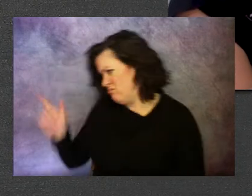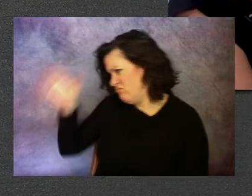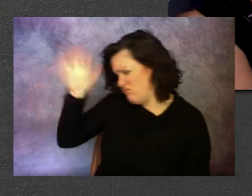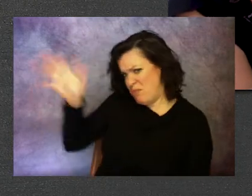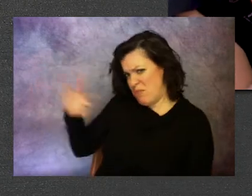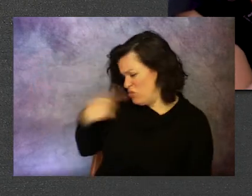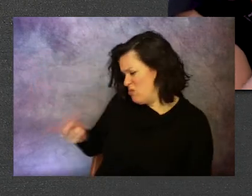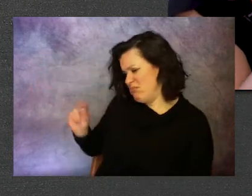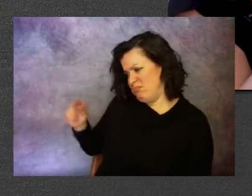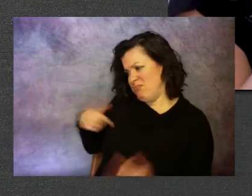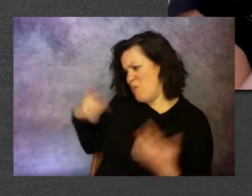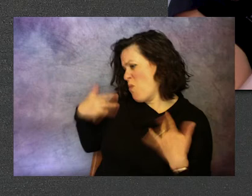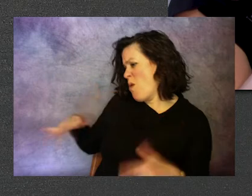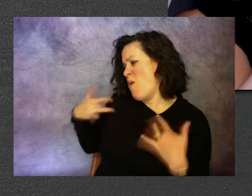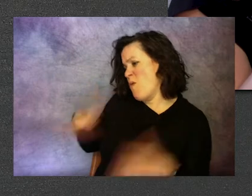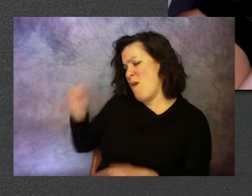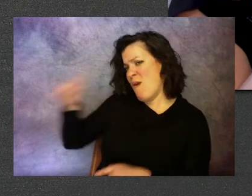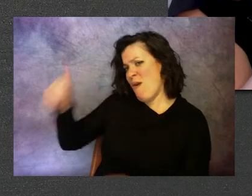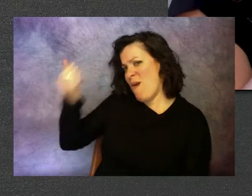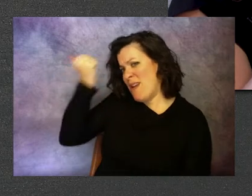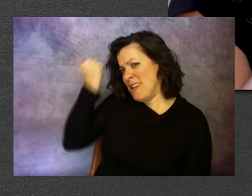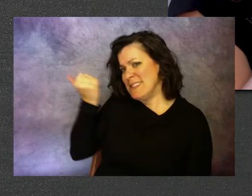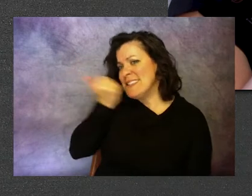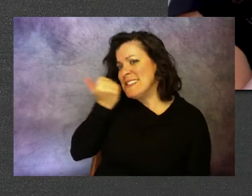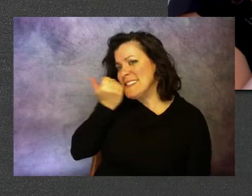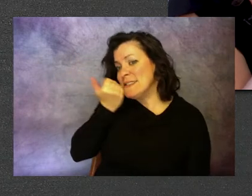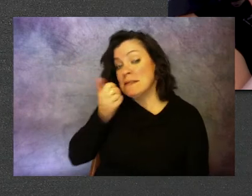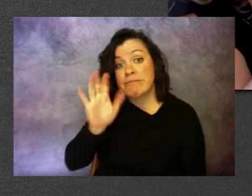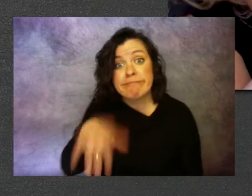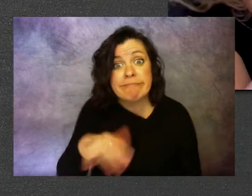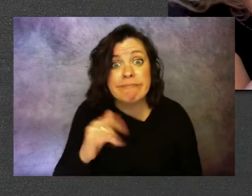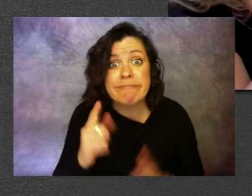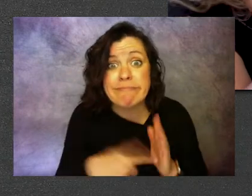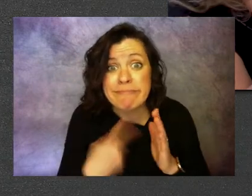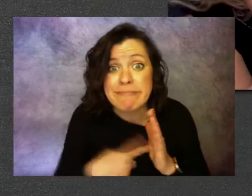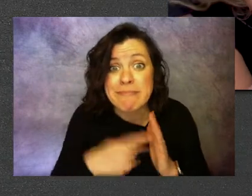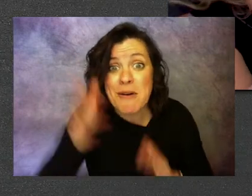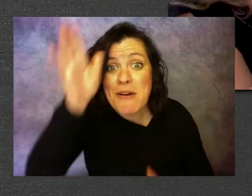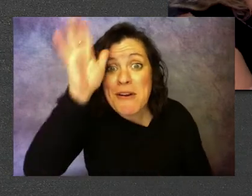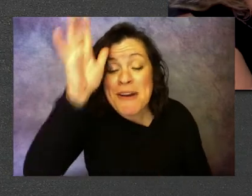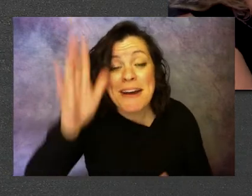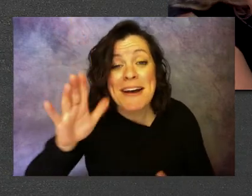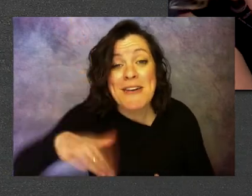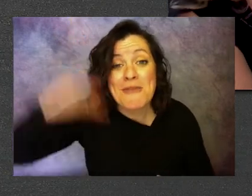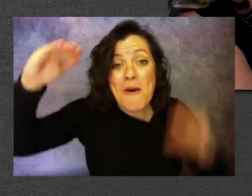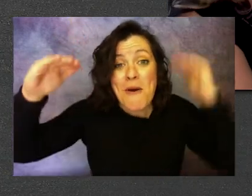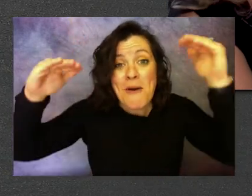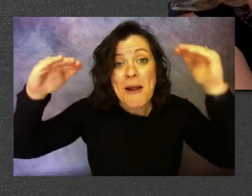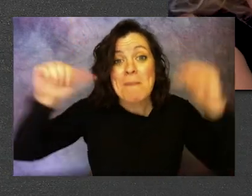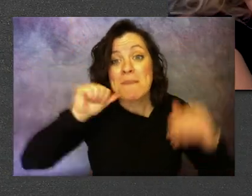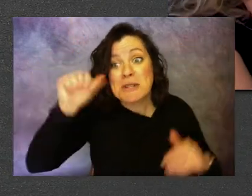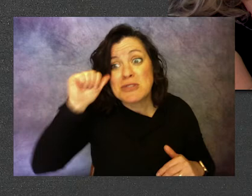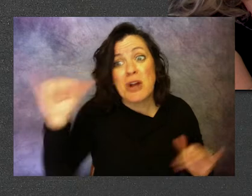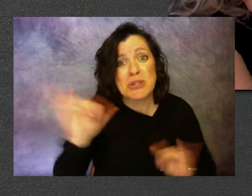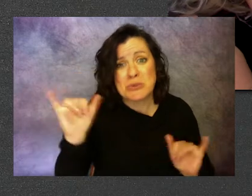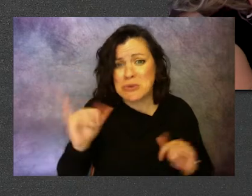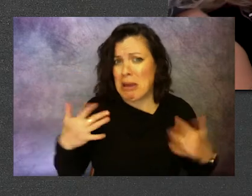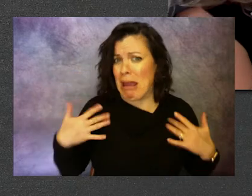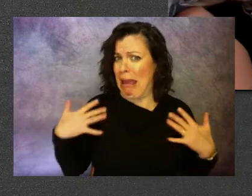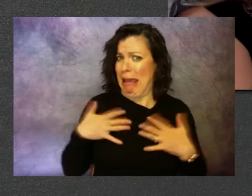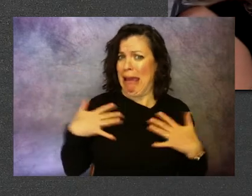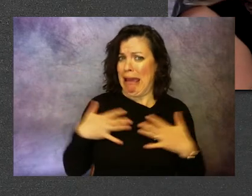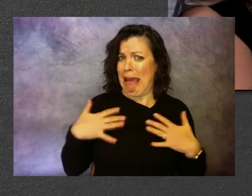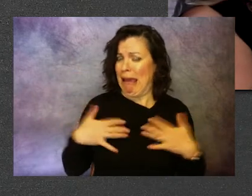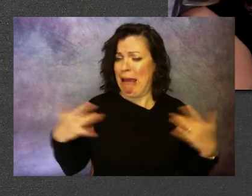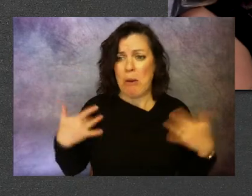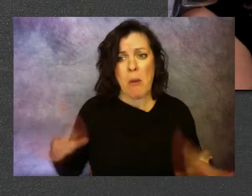Grandpa. Even grown-ups sometimes can be nervous about things. Tusk, tusk, said Wilbur.